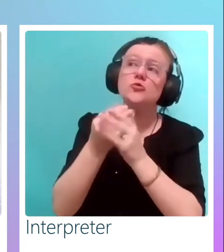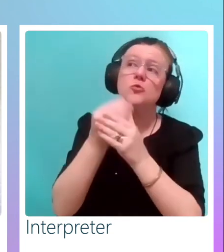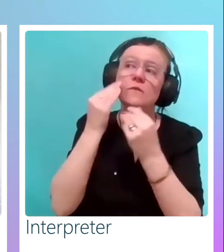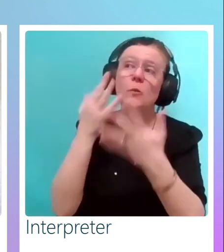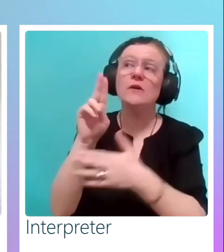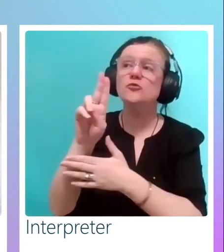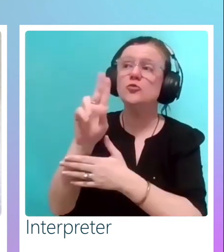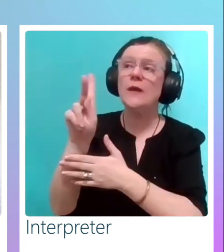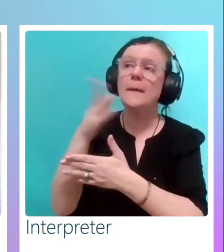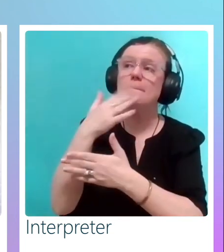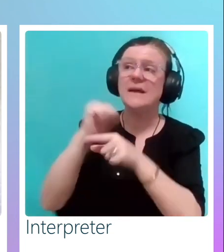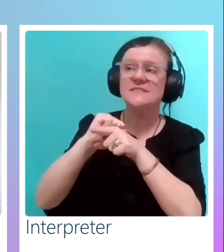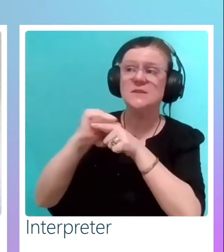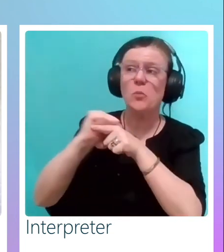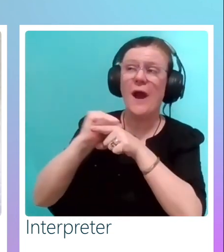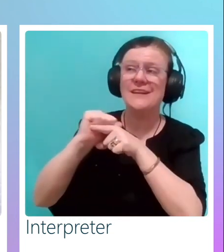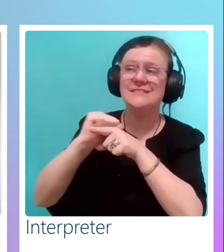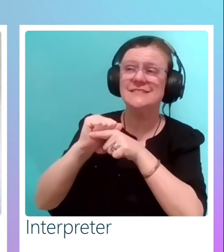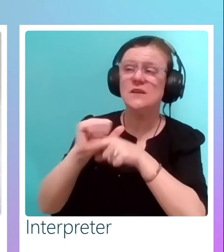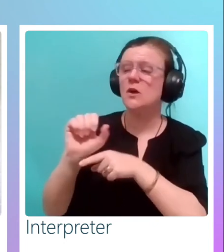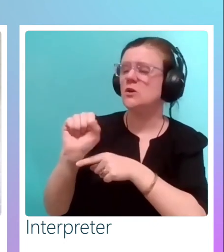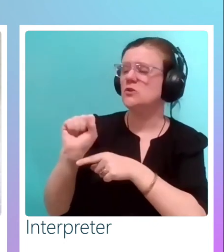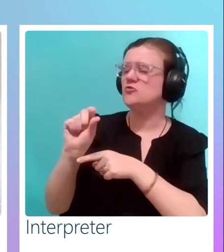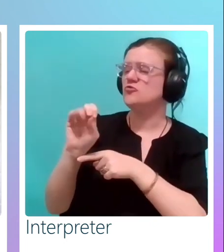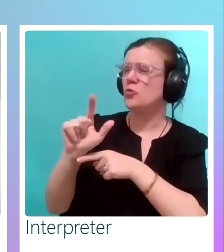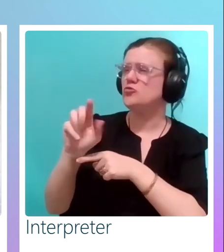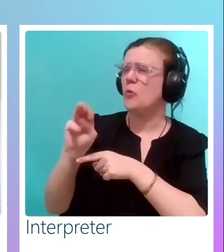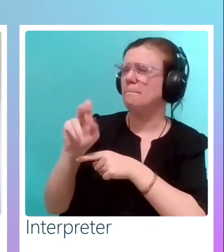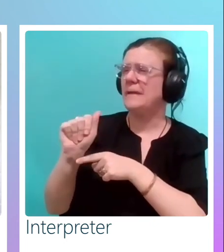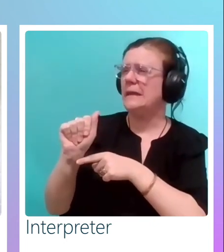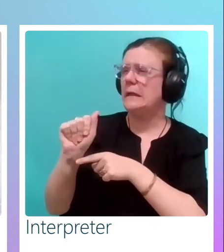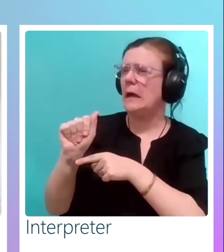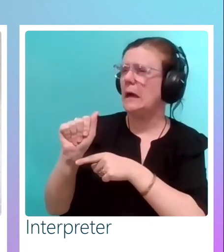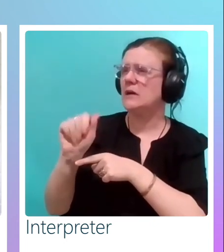best practices, blogs, and case studies, etc.